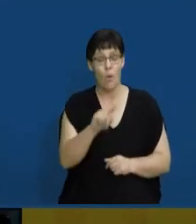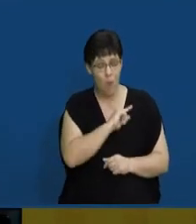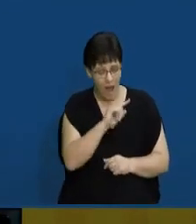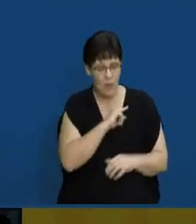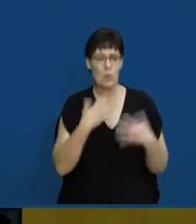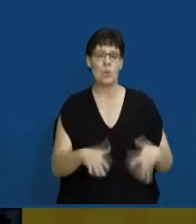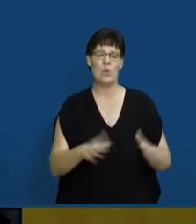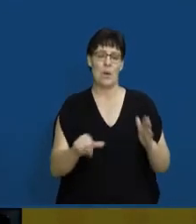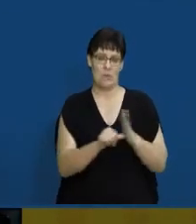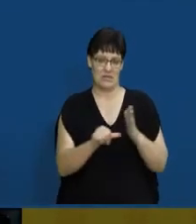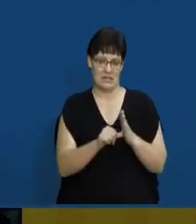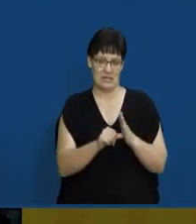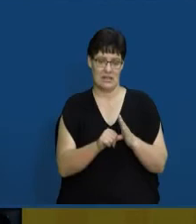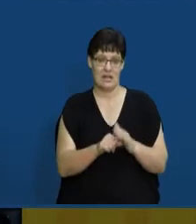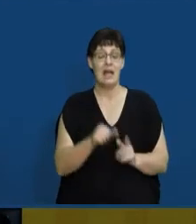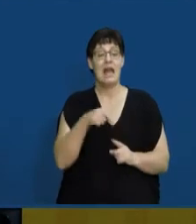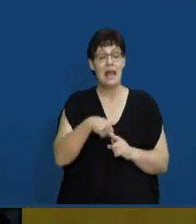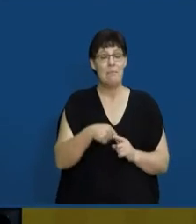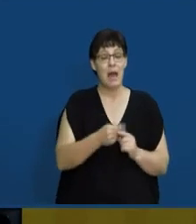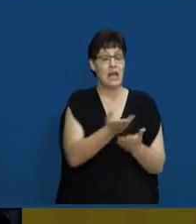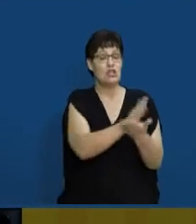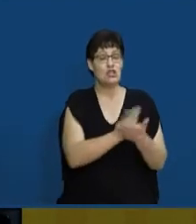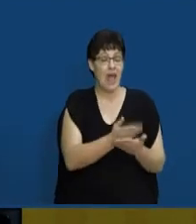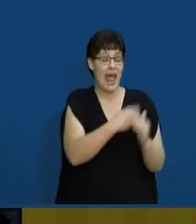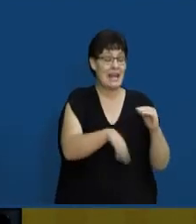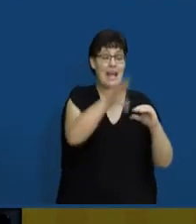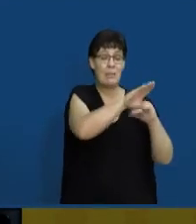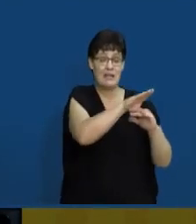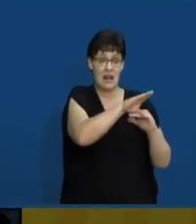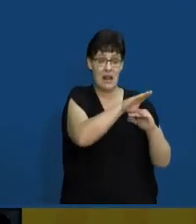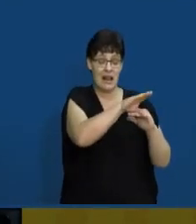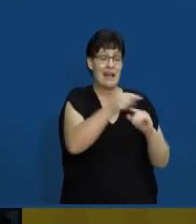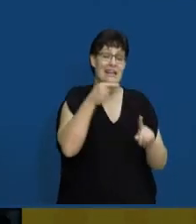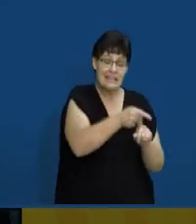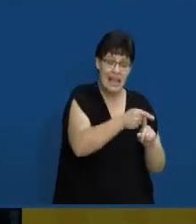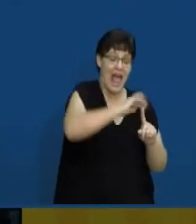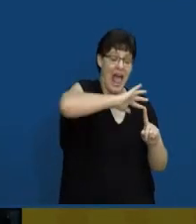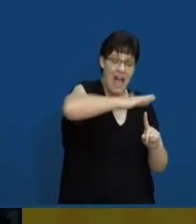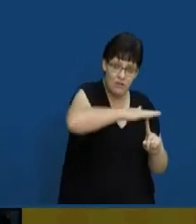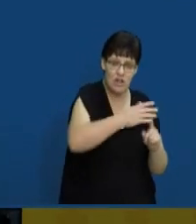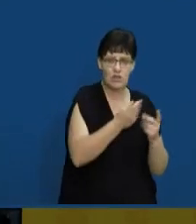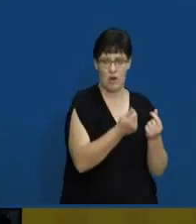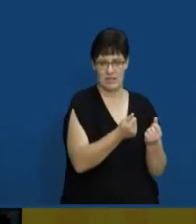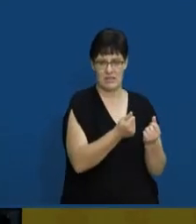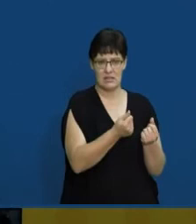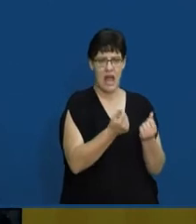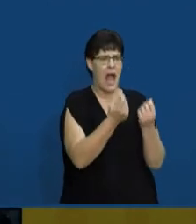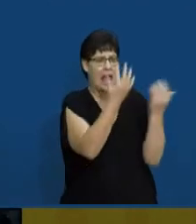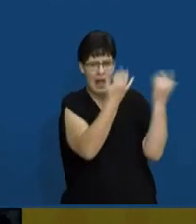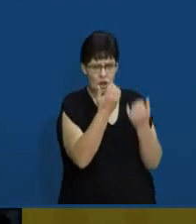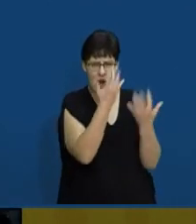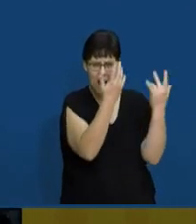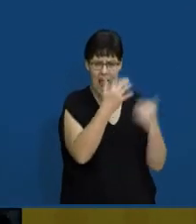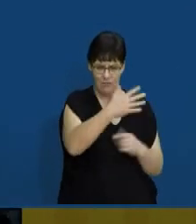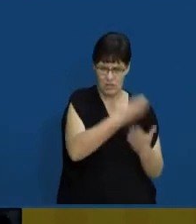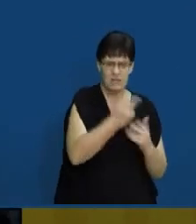importance. Once again, in my share capital, I put in the average price. Can I calculate the average?